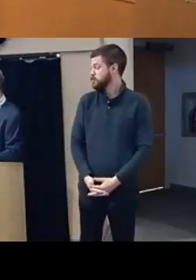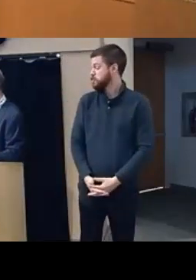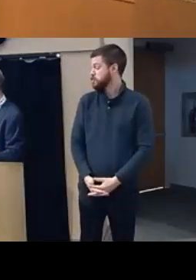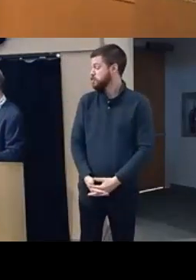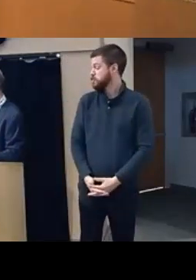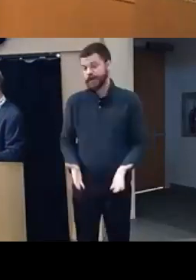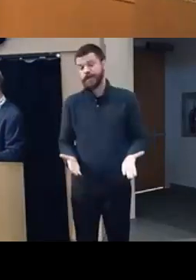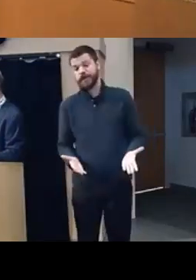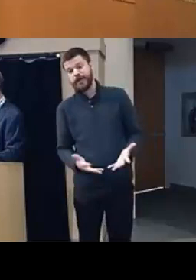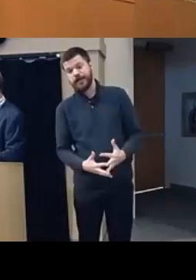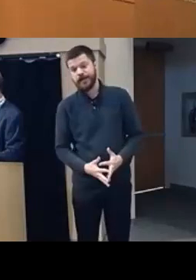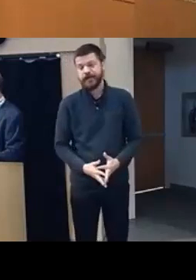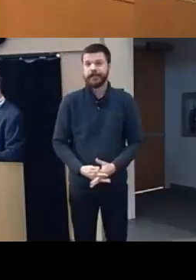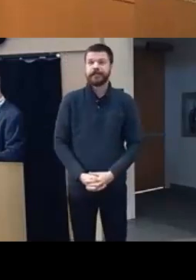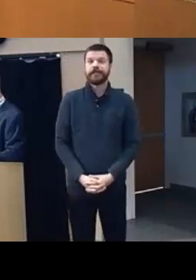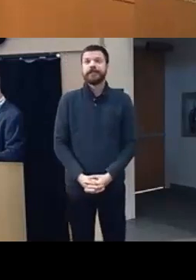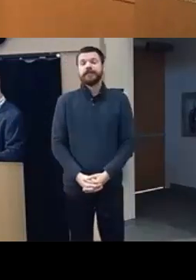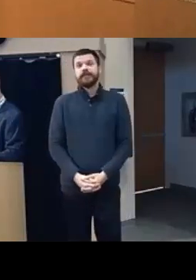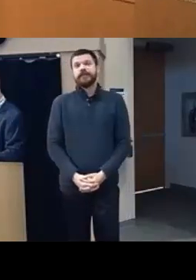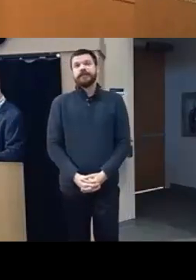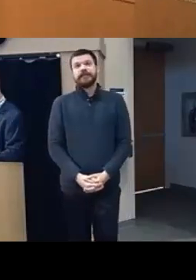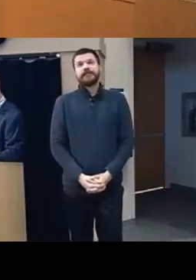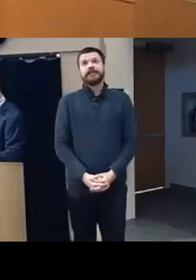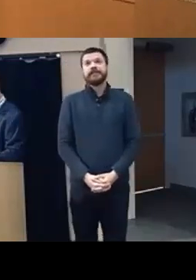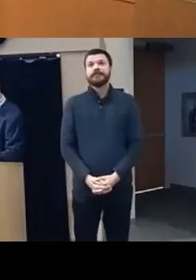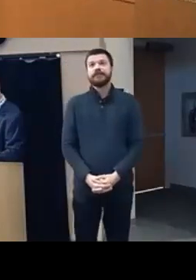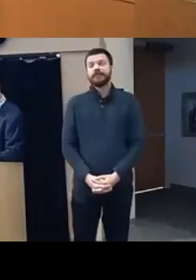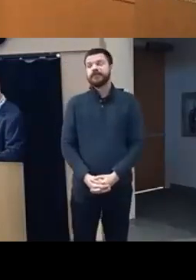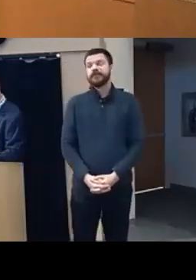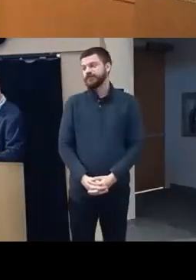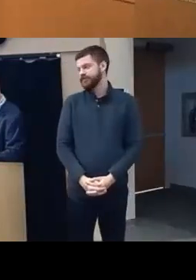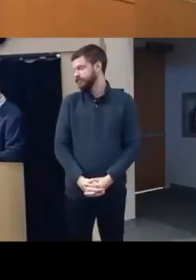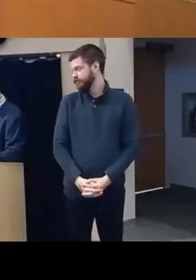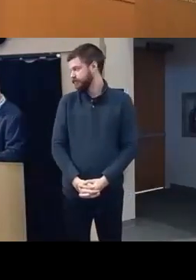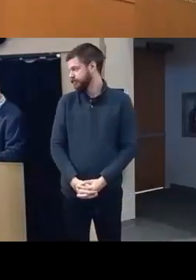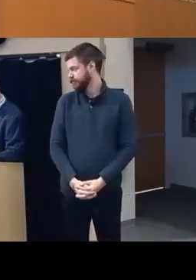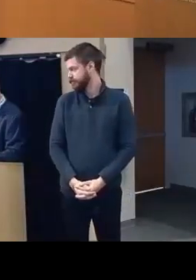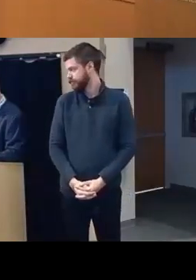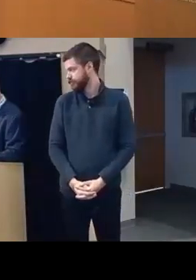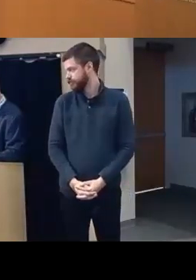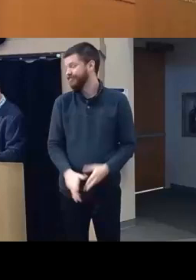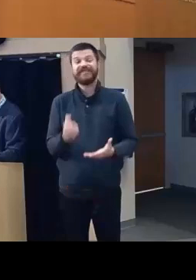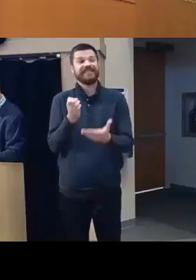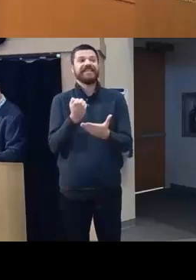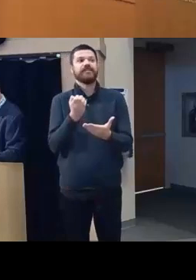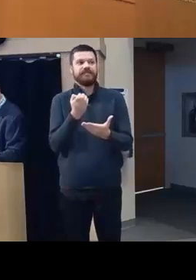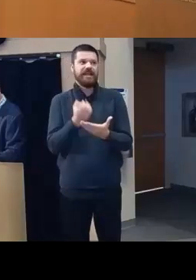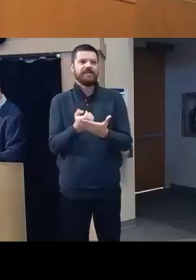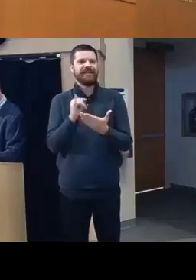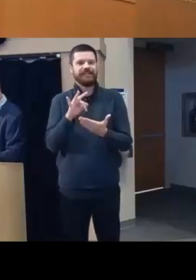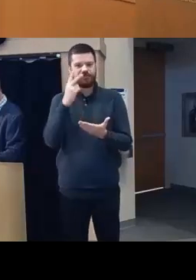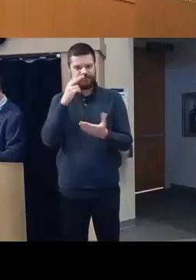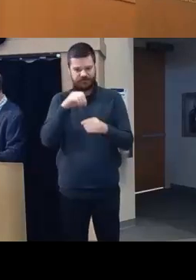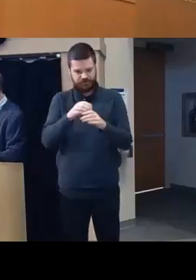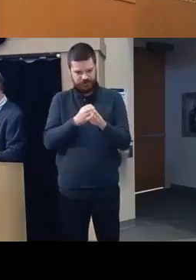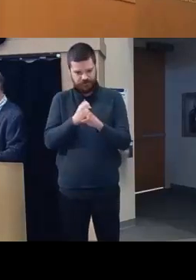Well, I think this is very evident if you've spent any amount of time in the field. And I remember